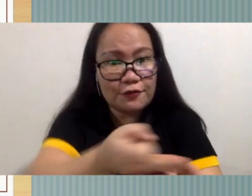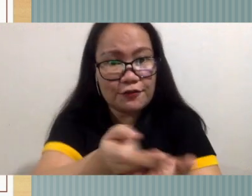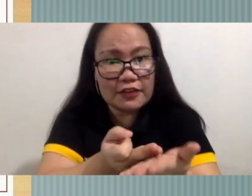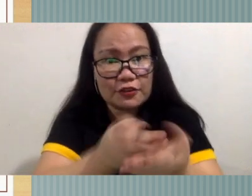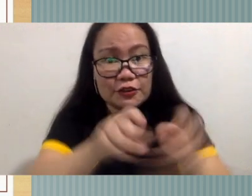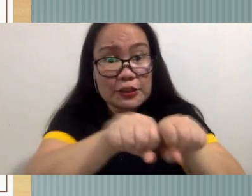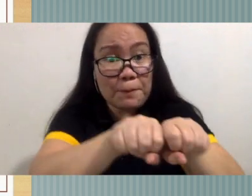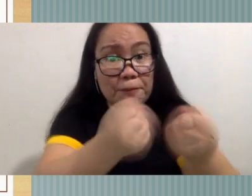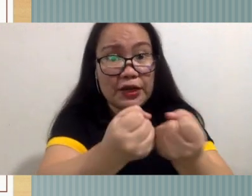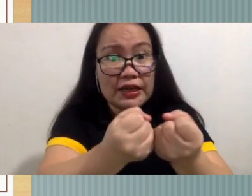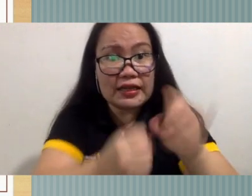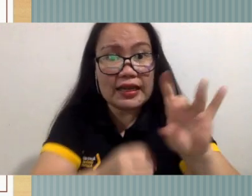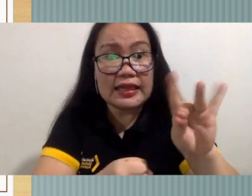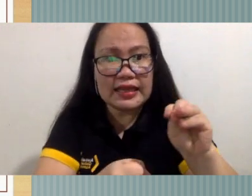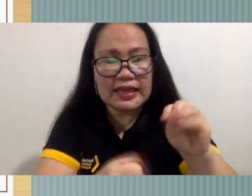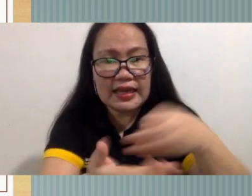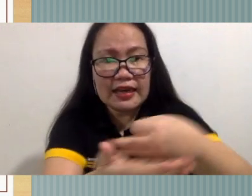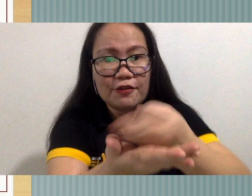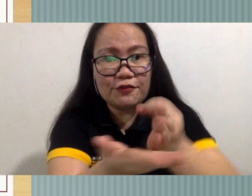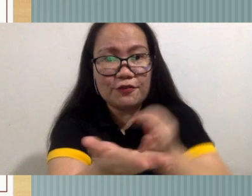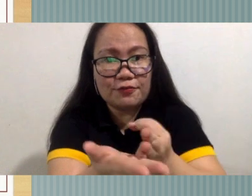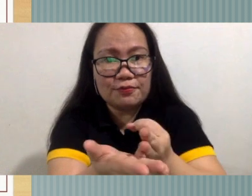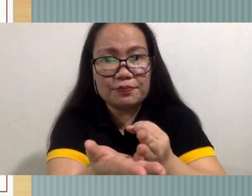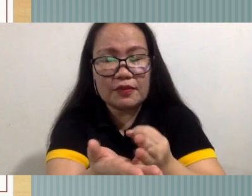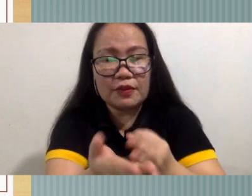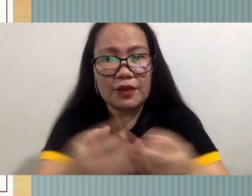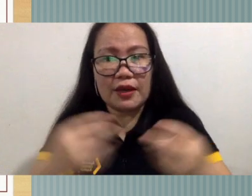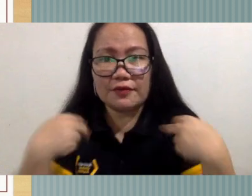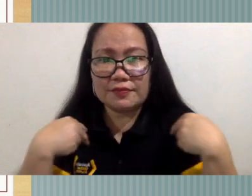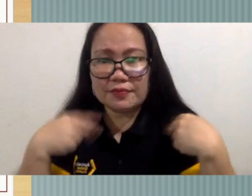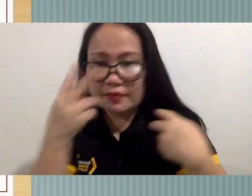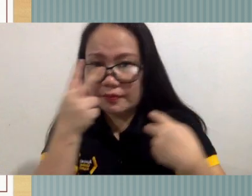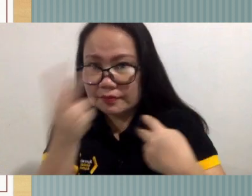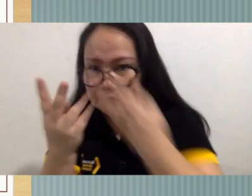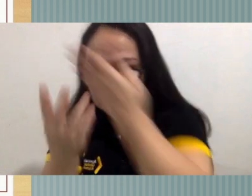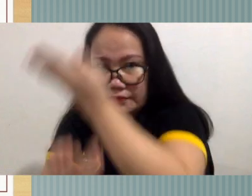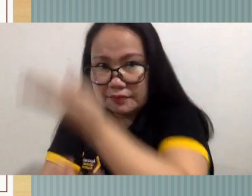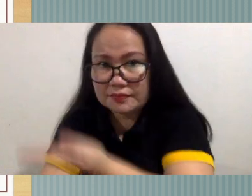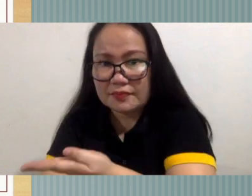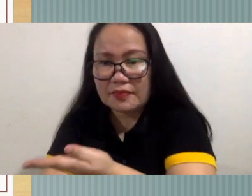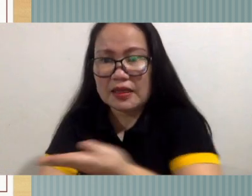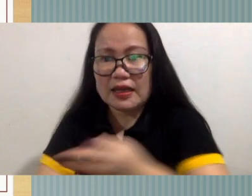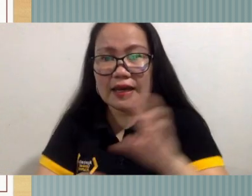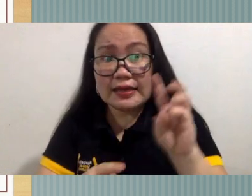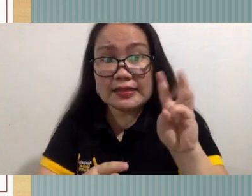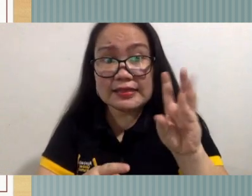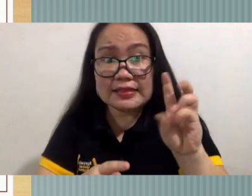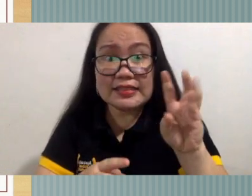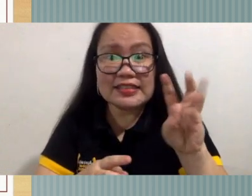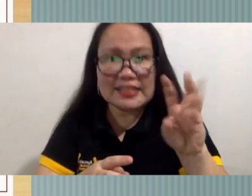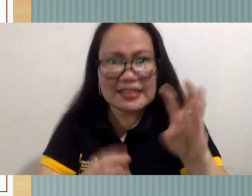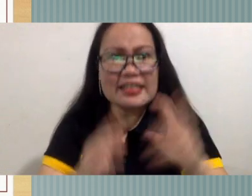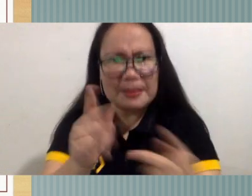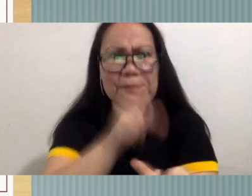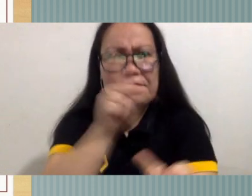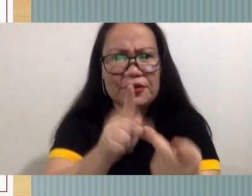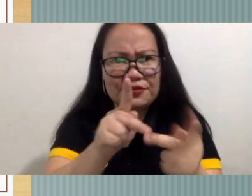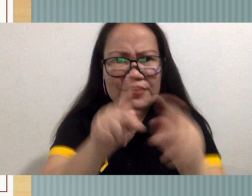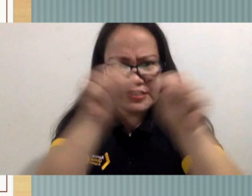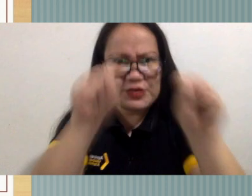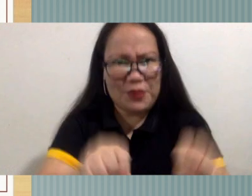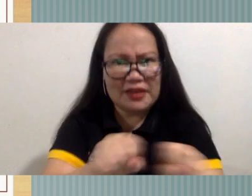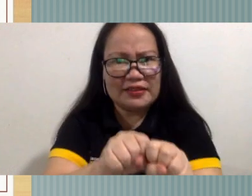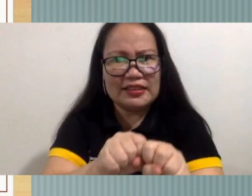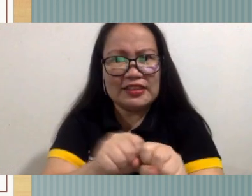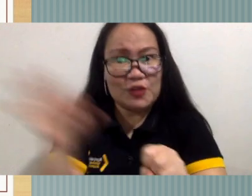the factors of 80 na merong perfect square. So, again, we have 16 times 5.